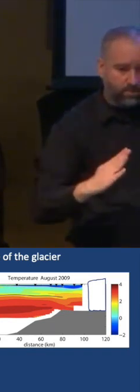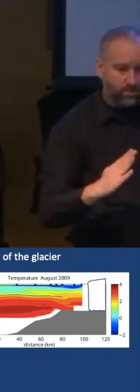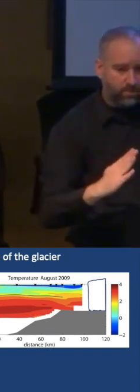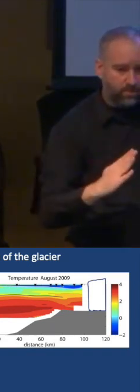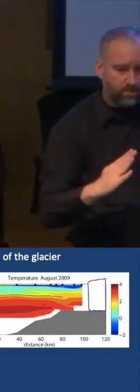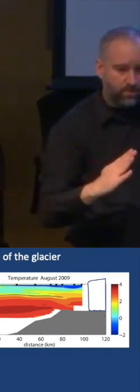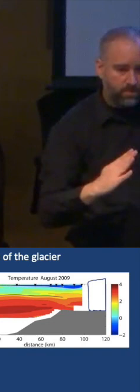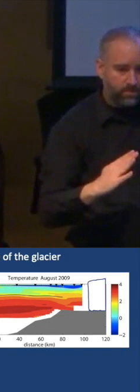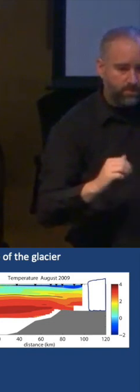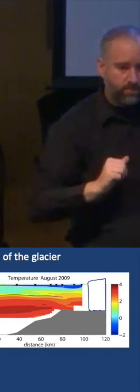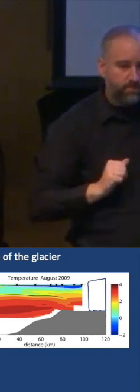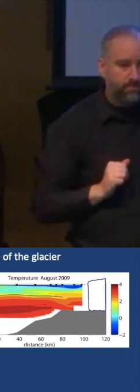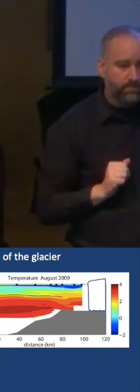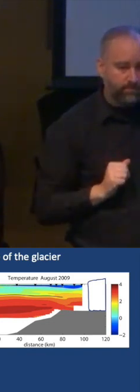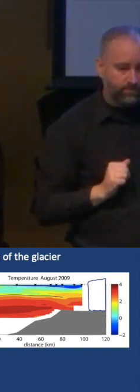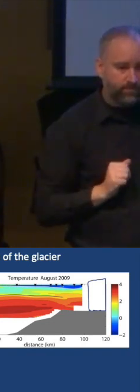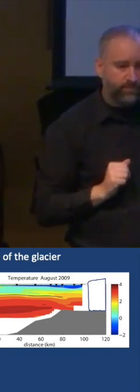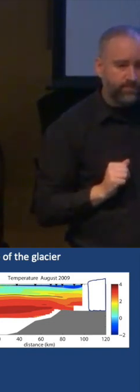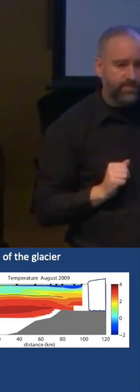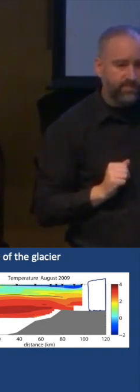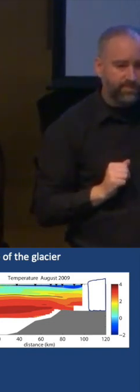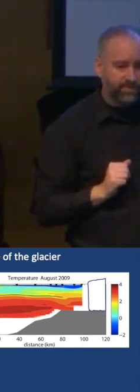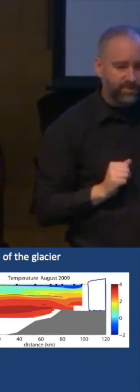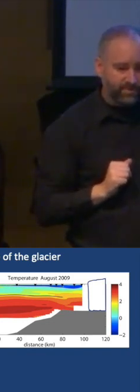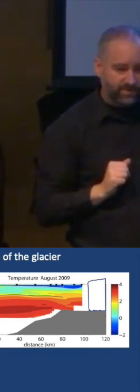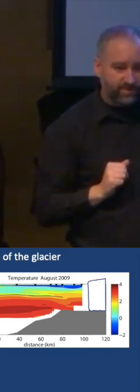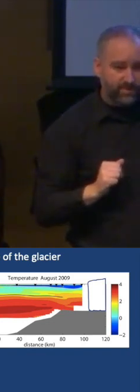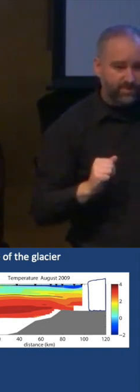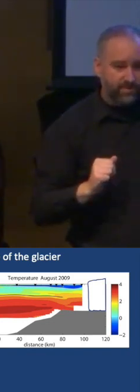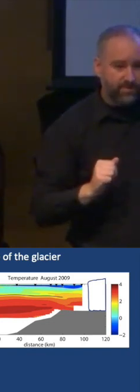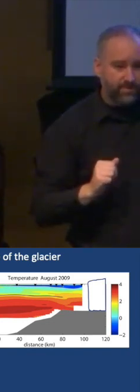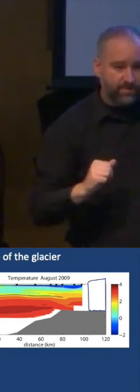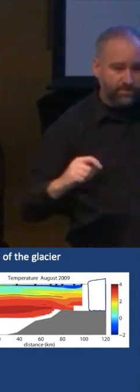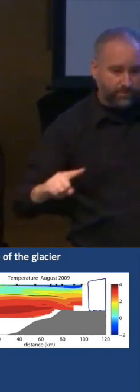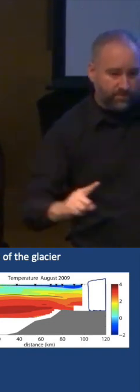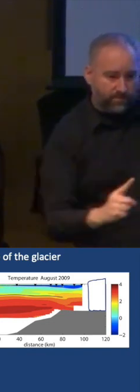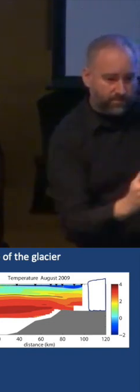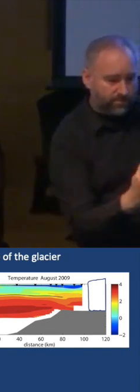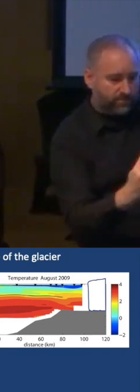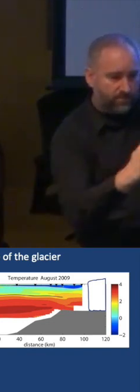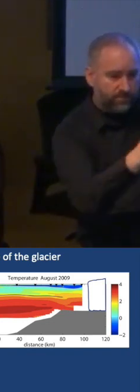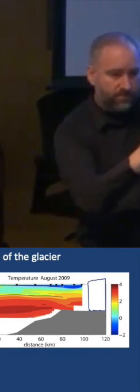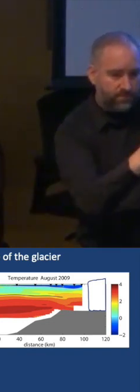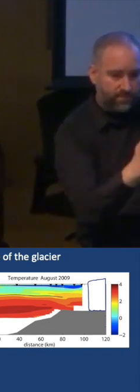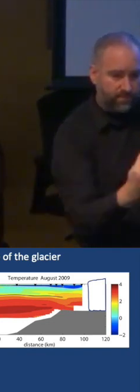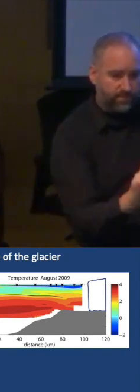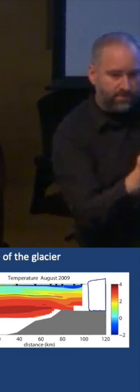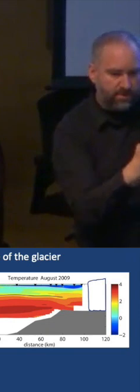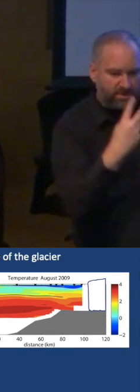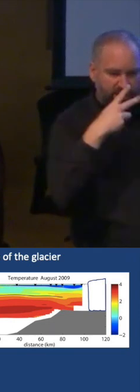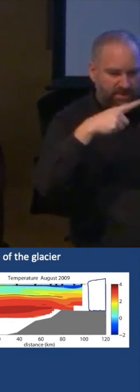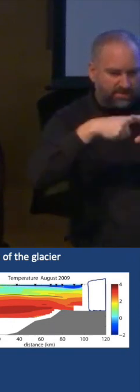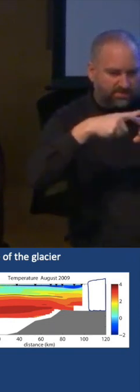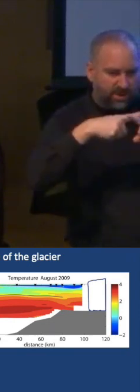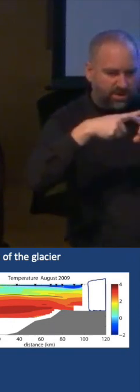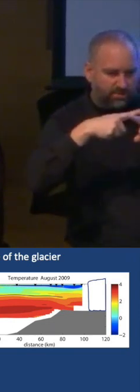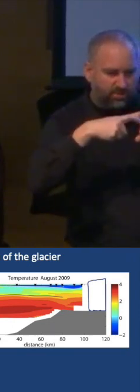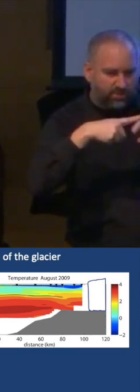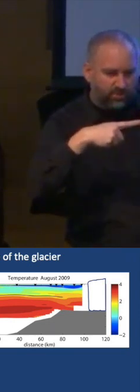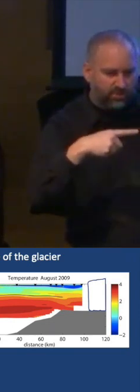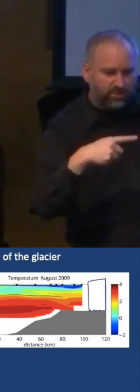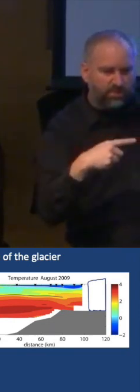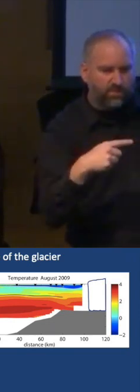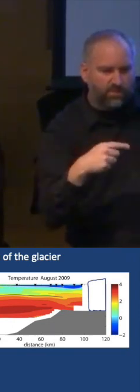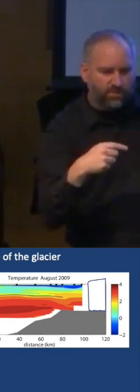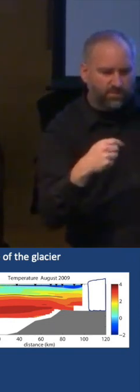at the other end. And you can see this is temperature. You can see this warm red water all the way